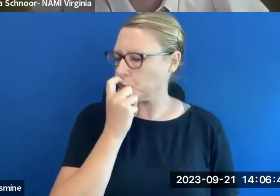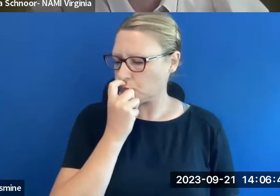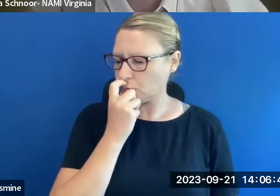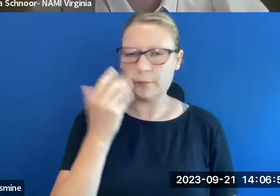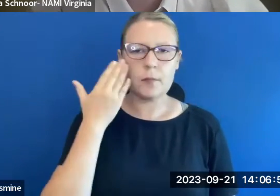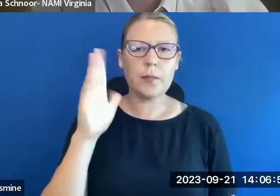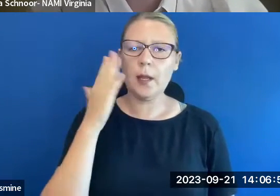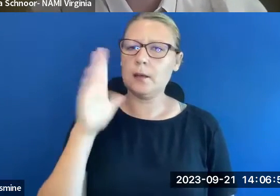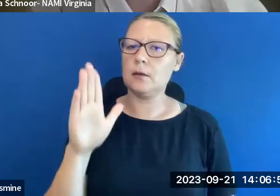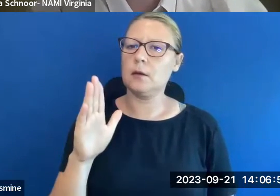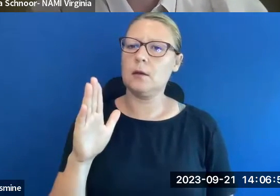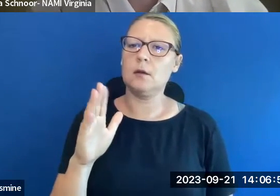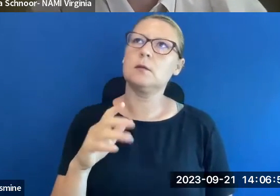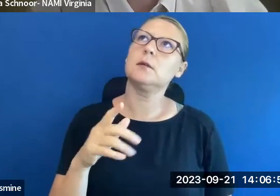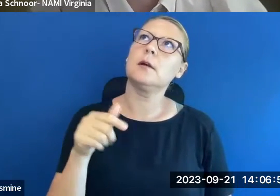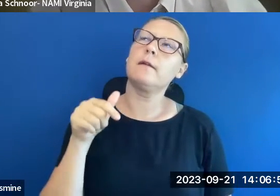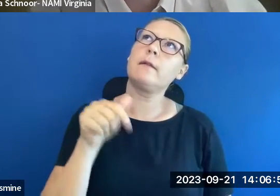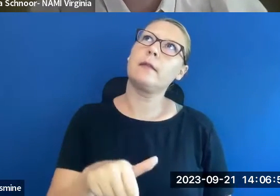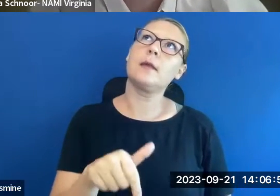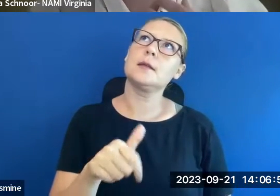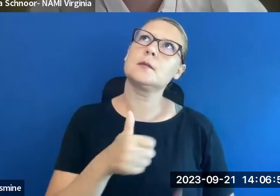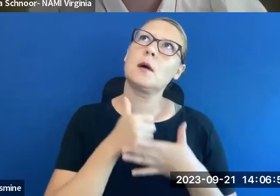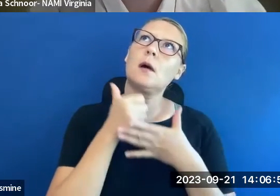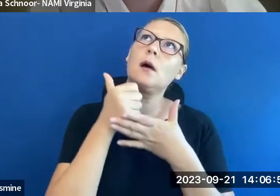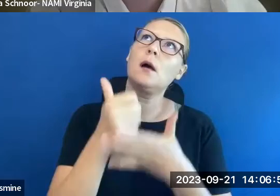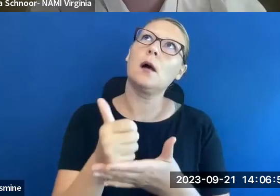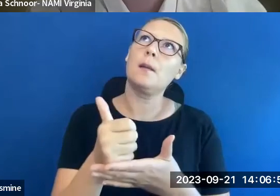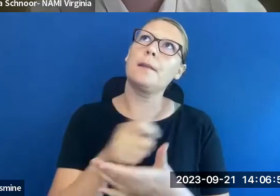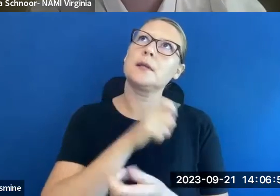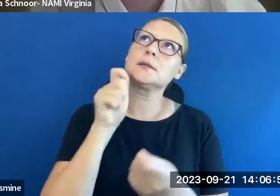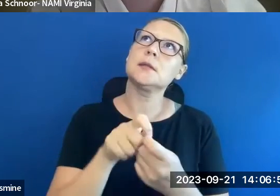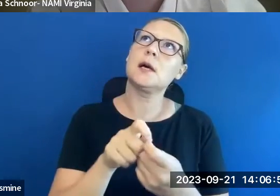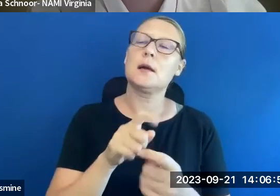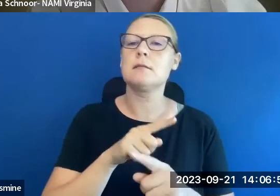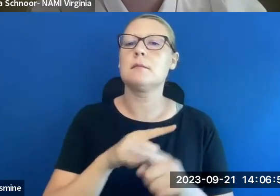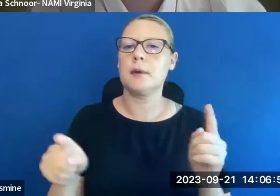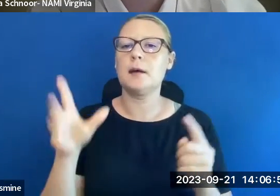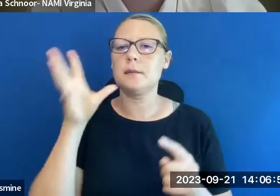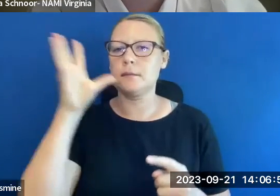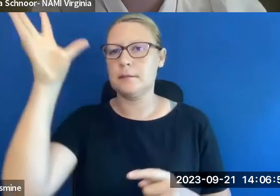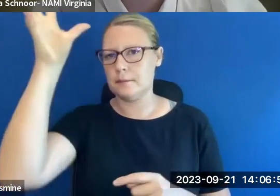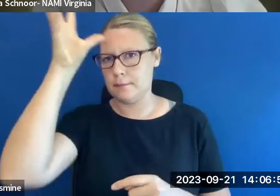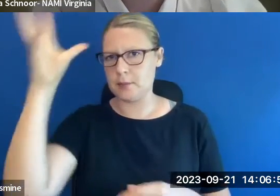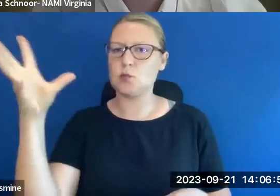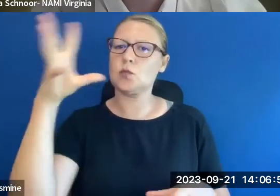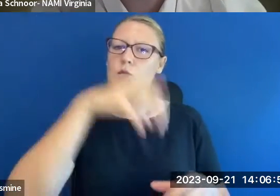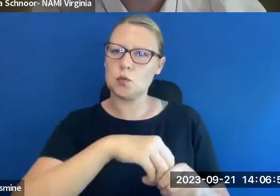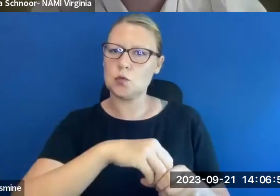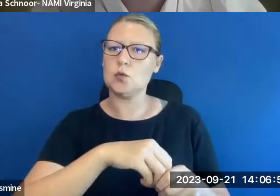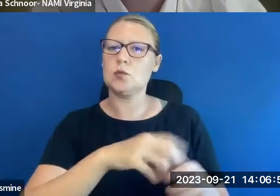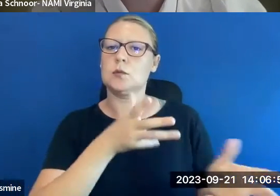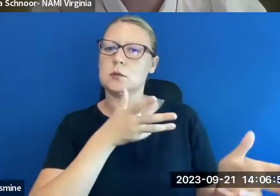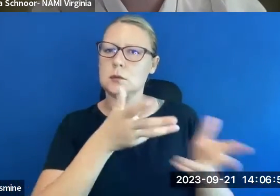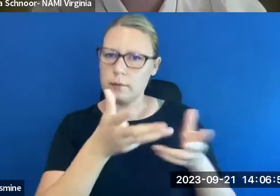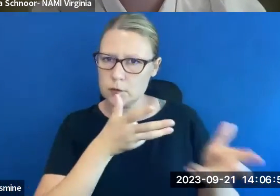I don't know if this is necessarily a solution, but having parents involved in having conversations with their youth about the